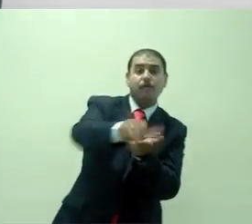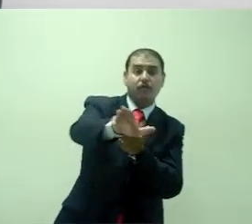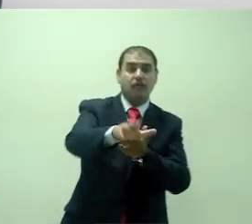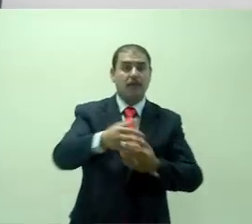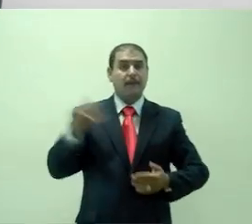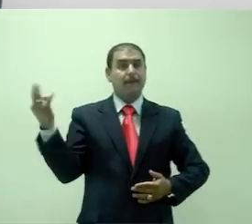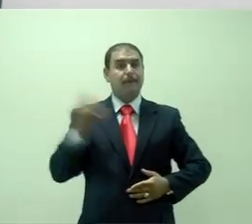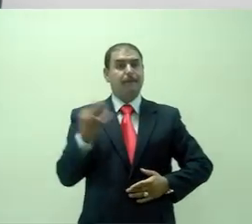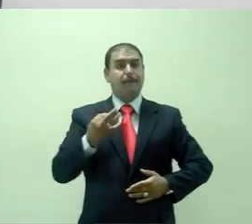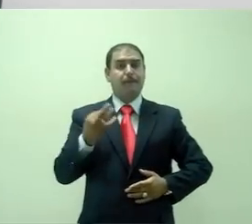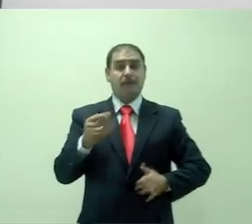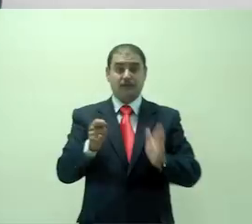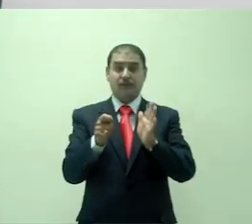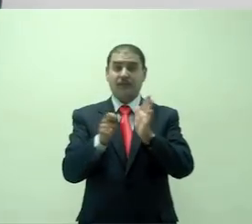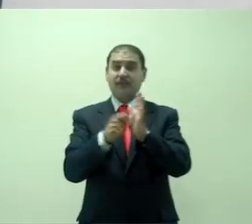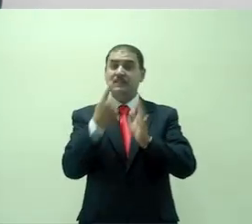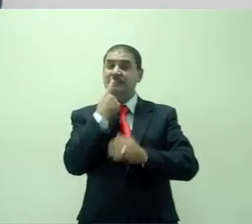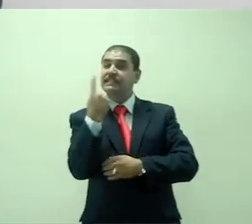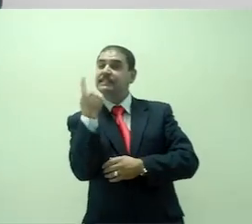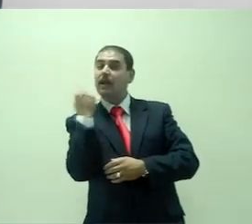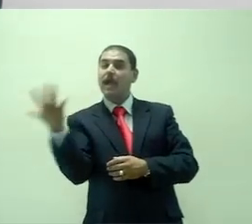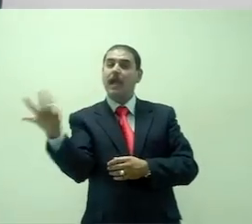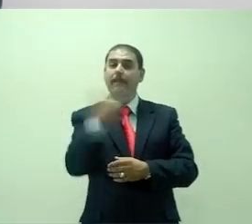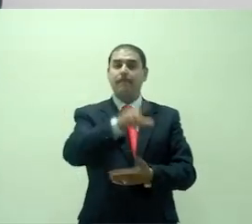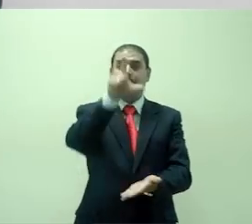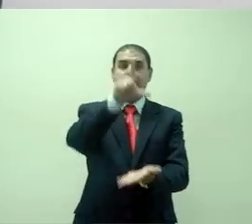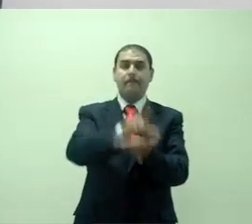educational communities,